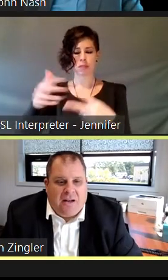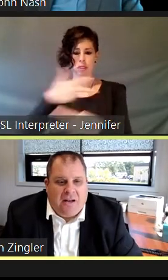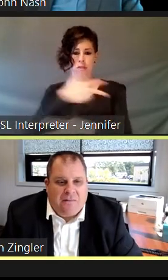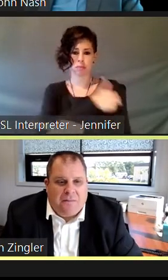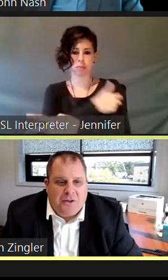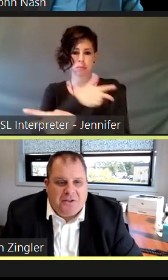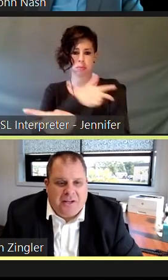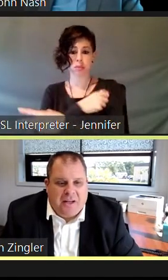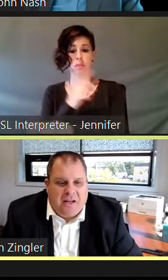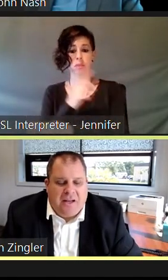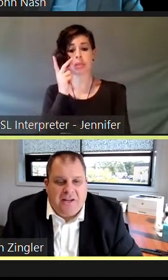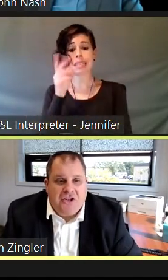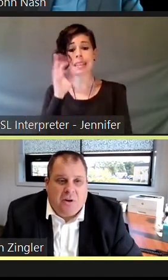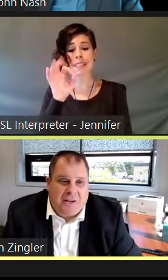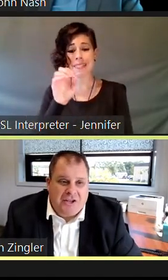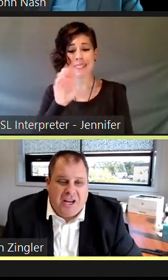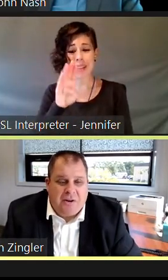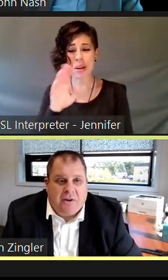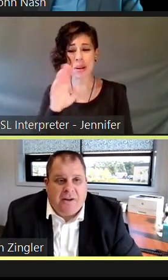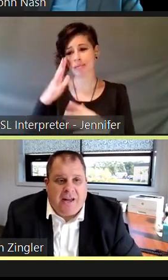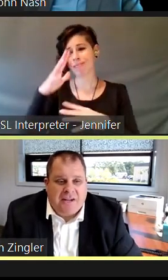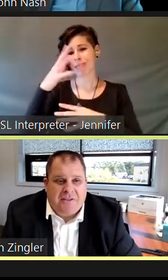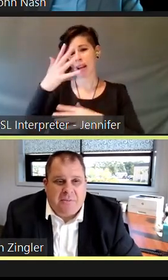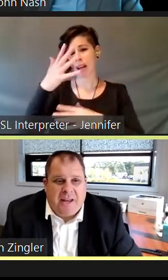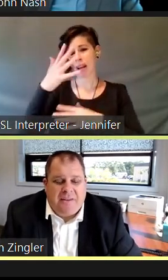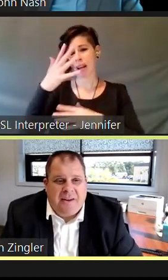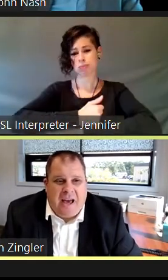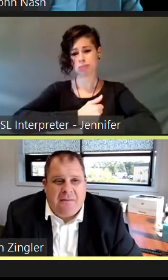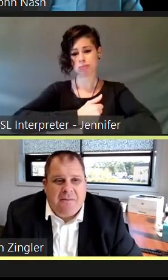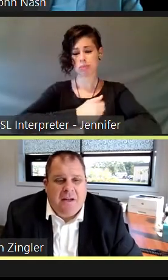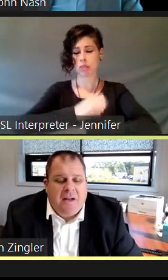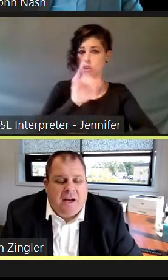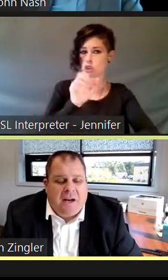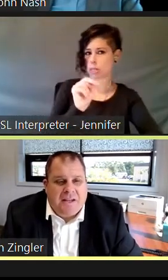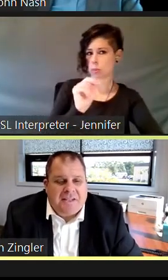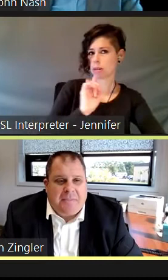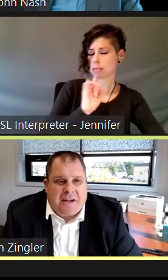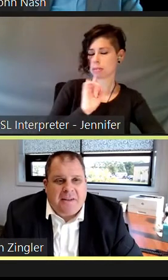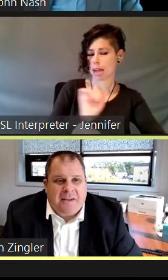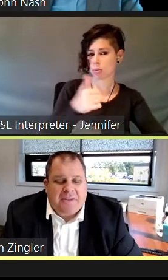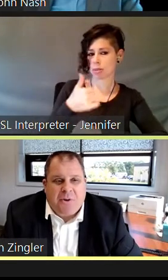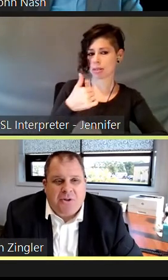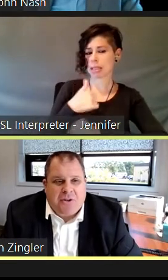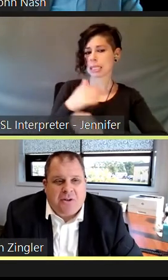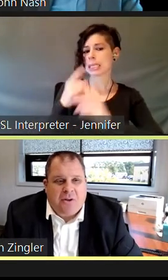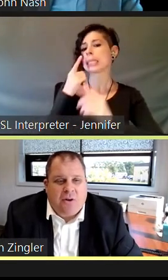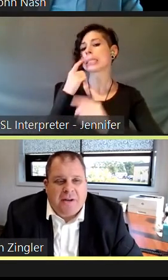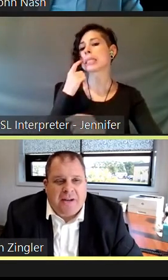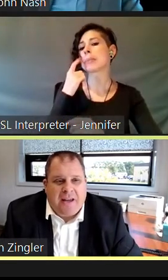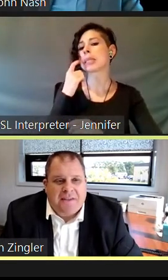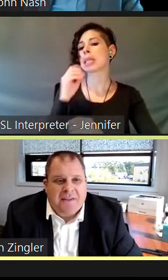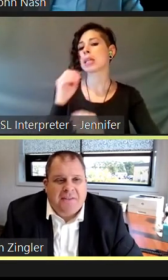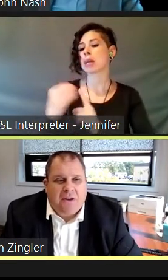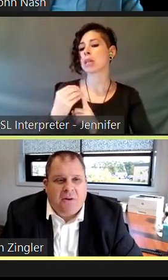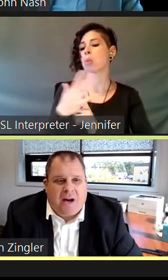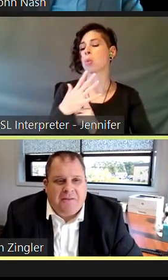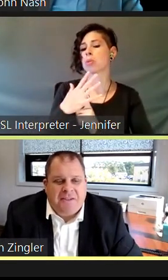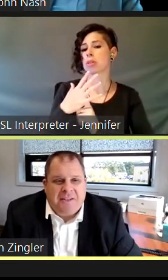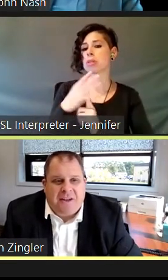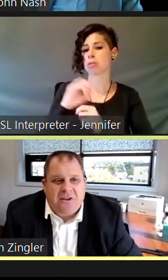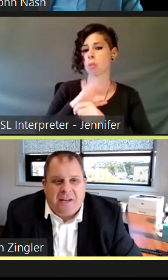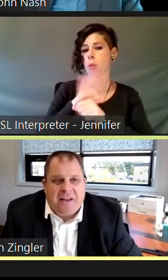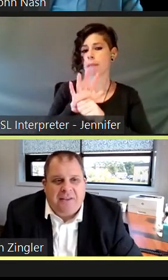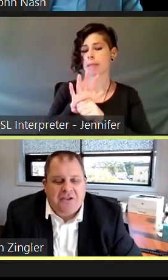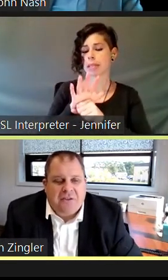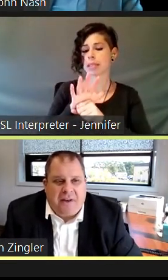lockdown. Unfortunately, in January, actually, we did have suspected exposure COVID cases. So obviously